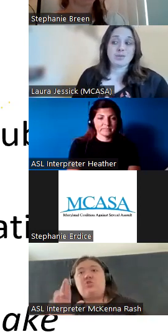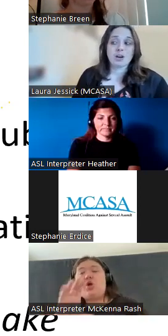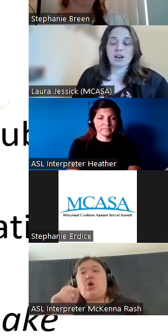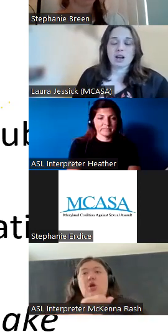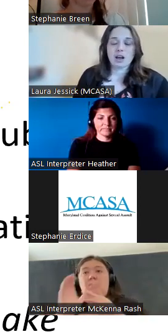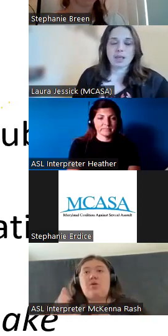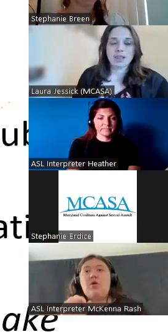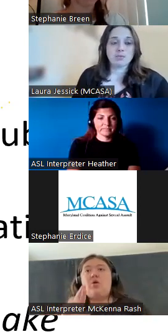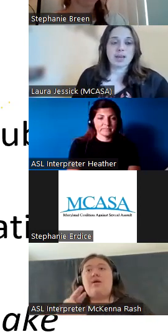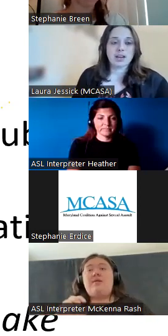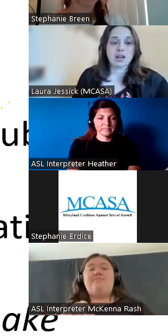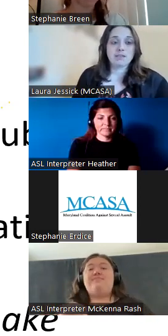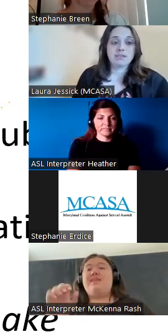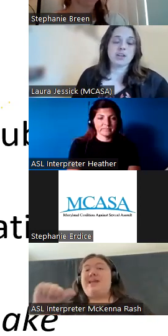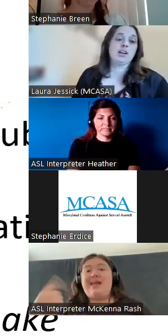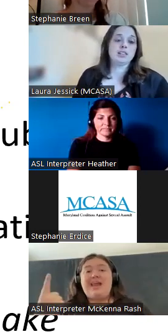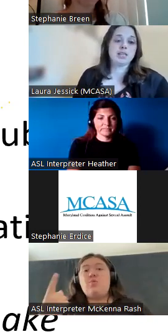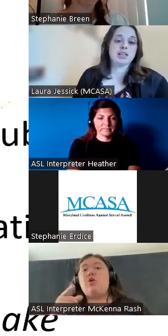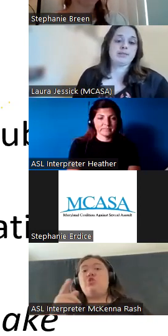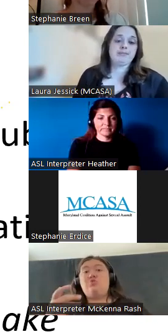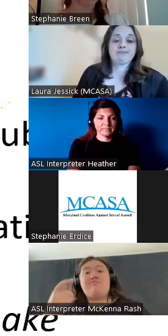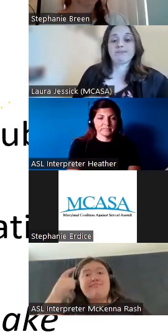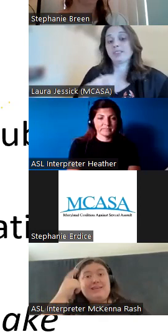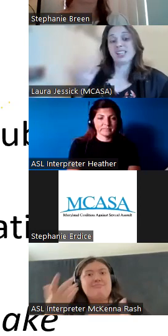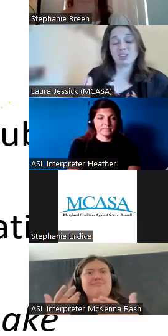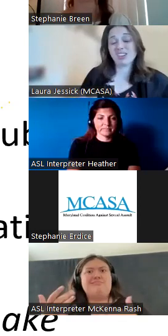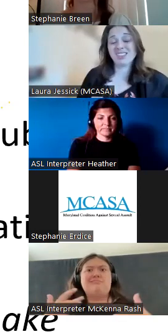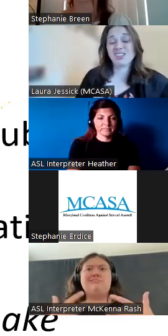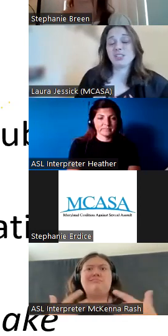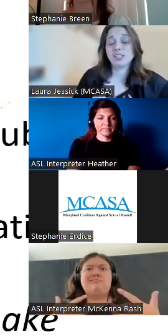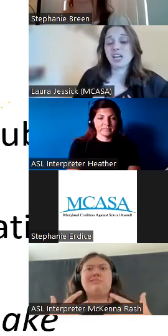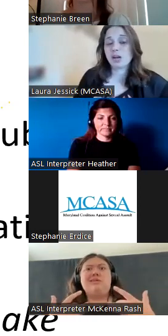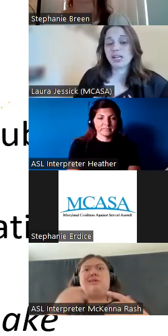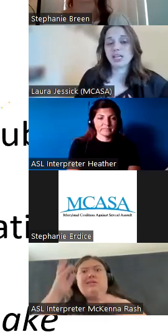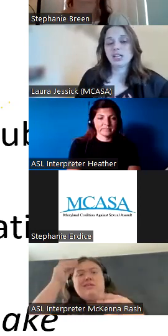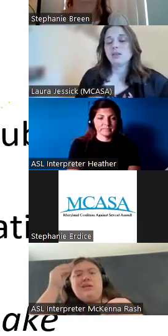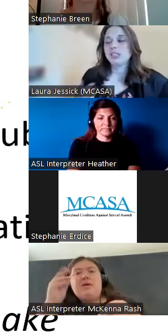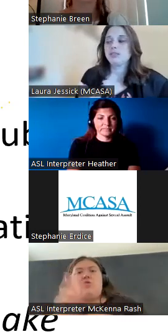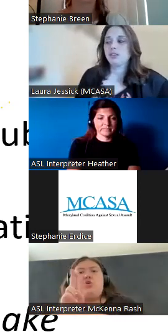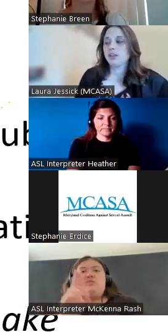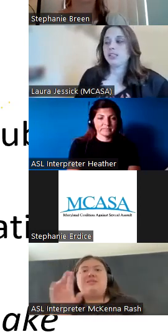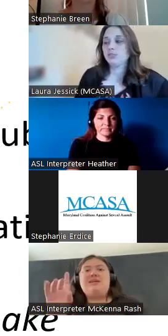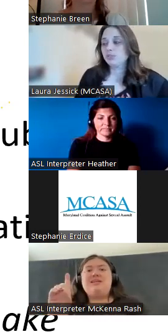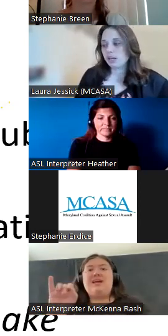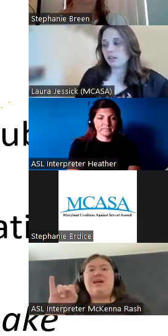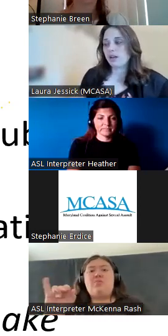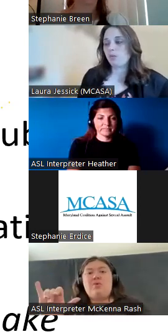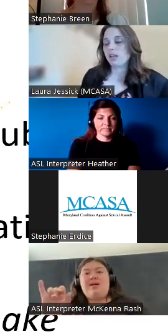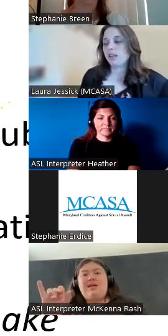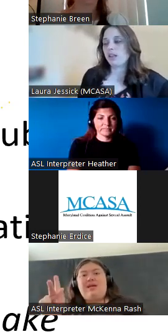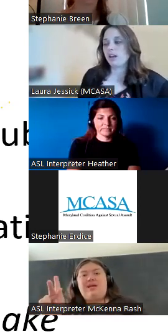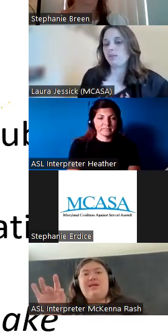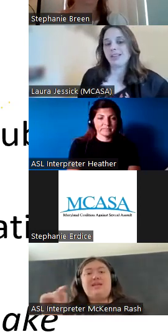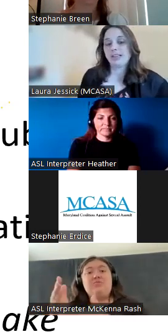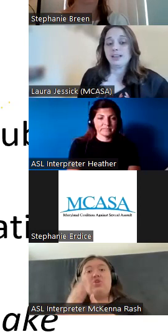or anyone that you may fear is considering the use of a DIY kit, please feel free to share that